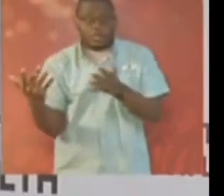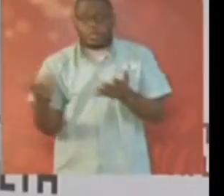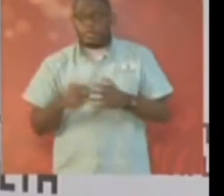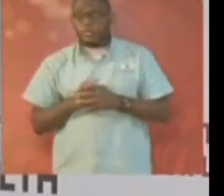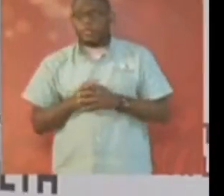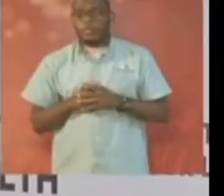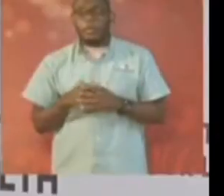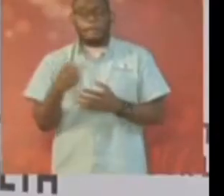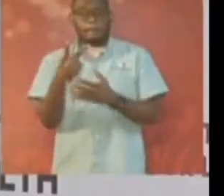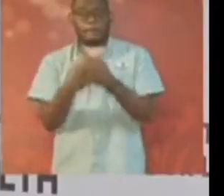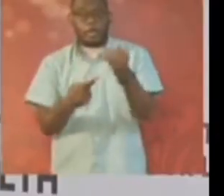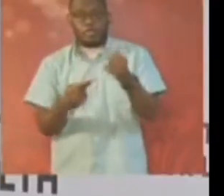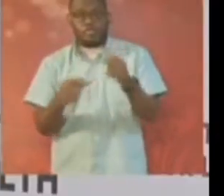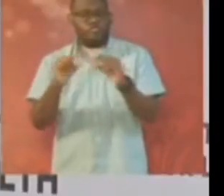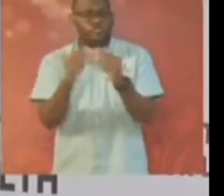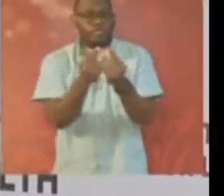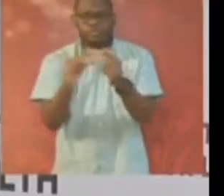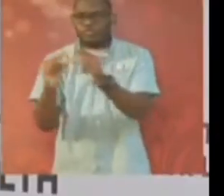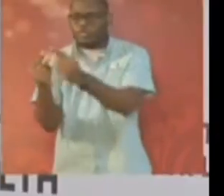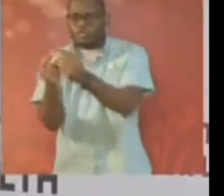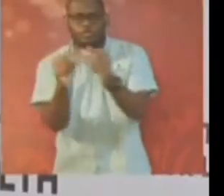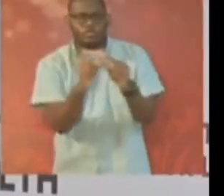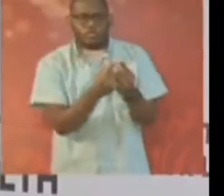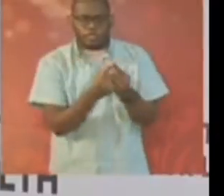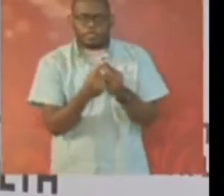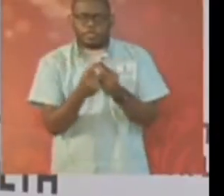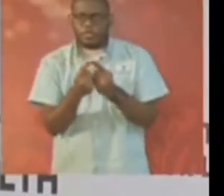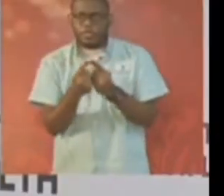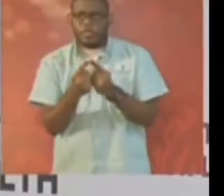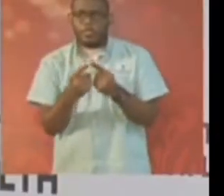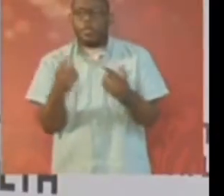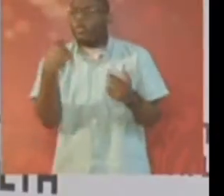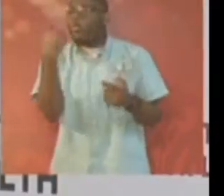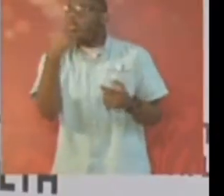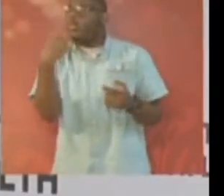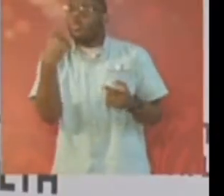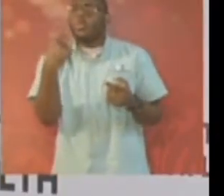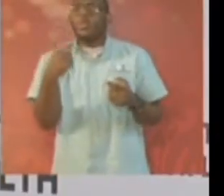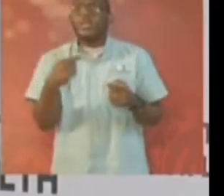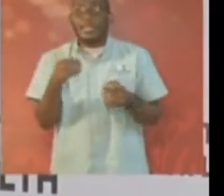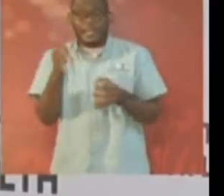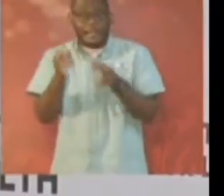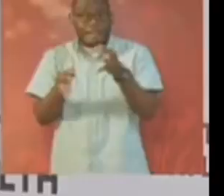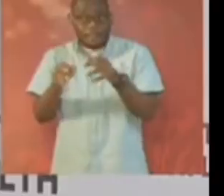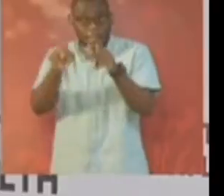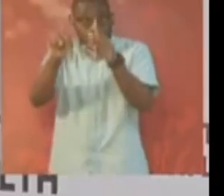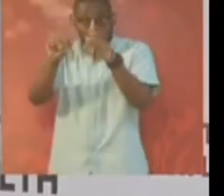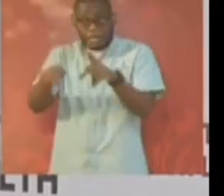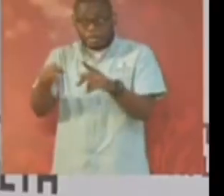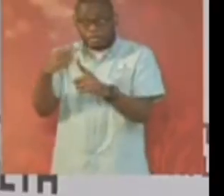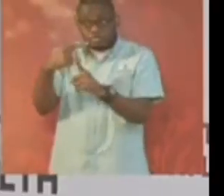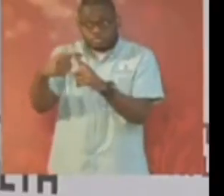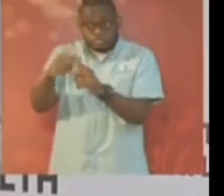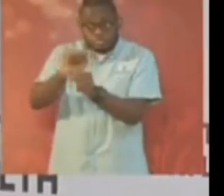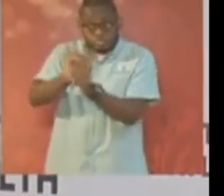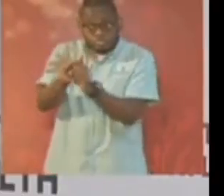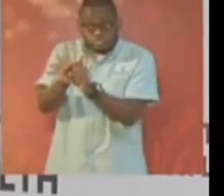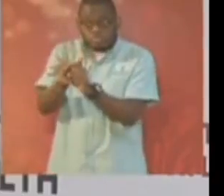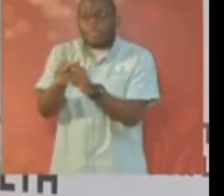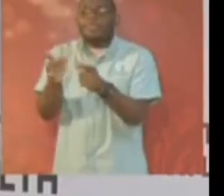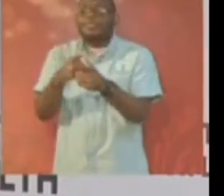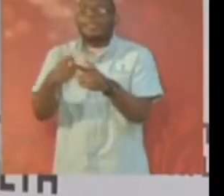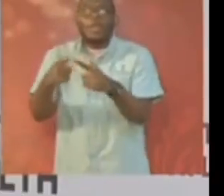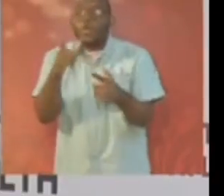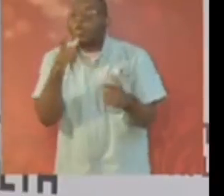groups in terms of getting into contact with participants in such a way that we are able to facilitate